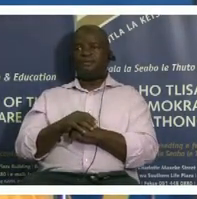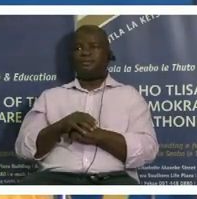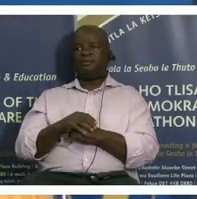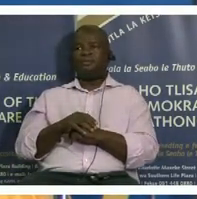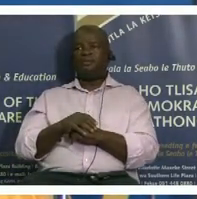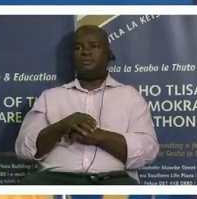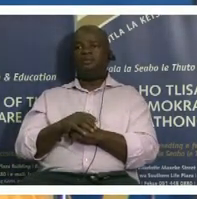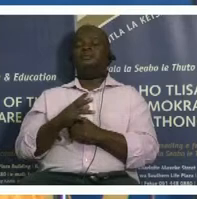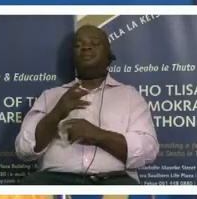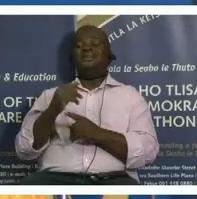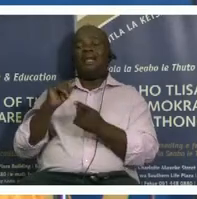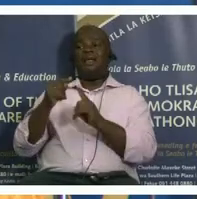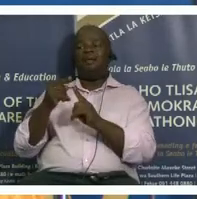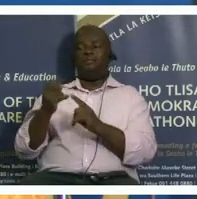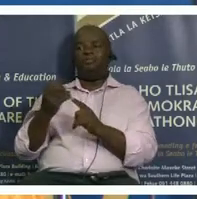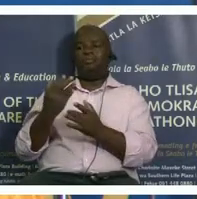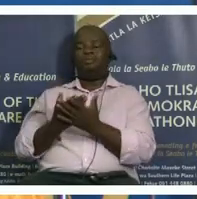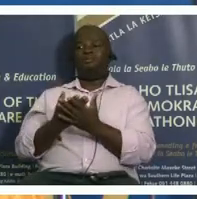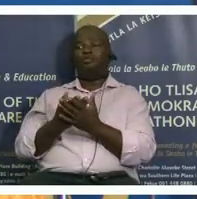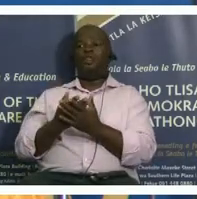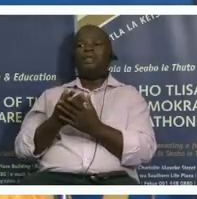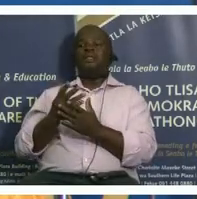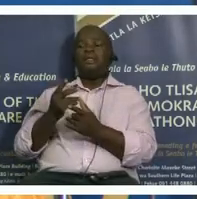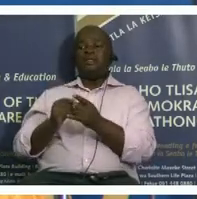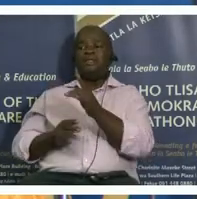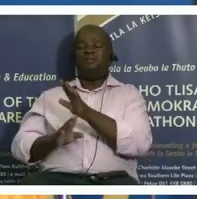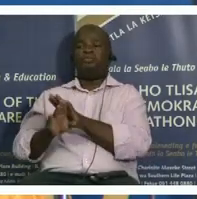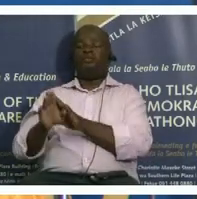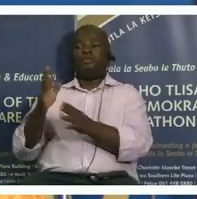to promote school readiness of children.